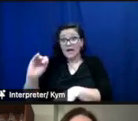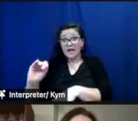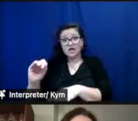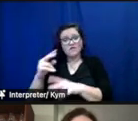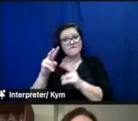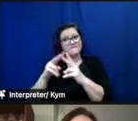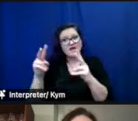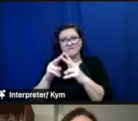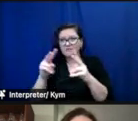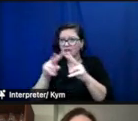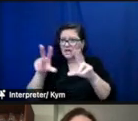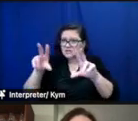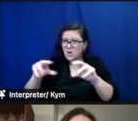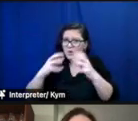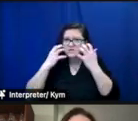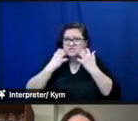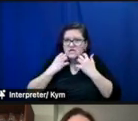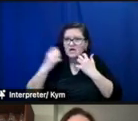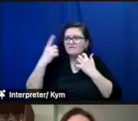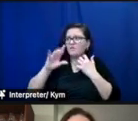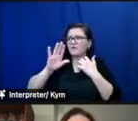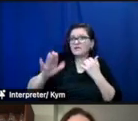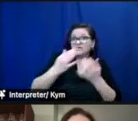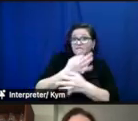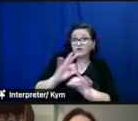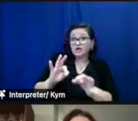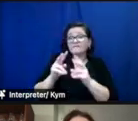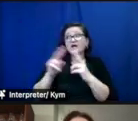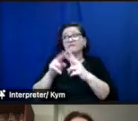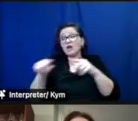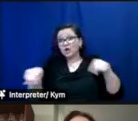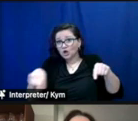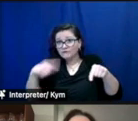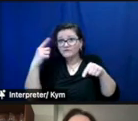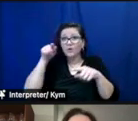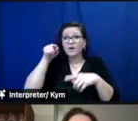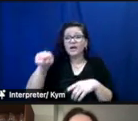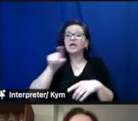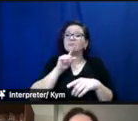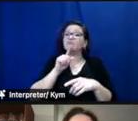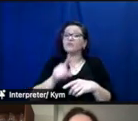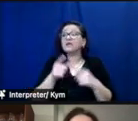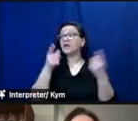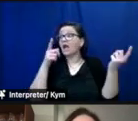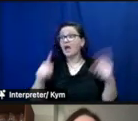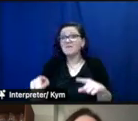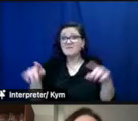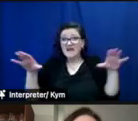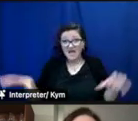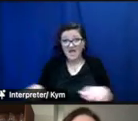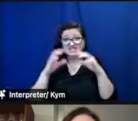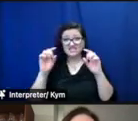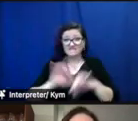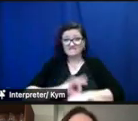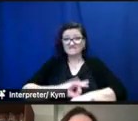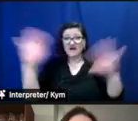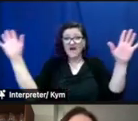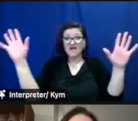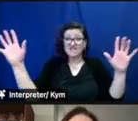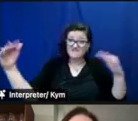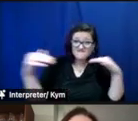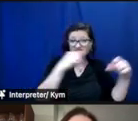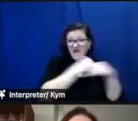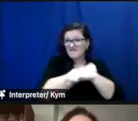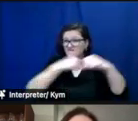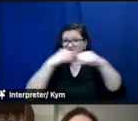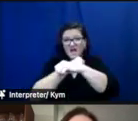freedom. They were very nervous for him. And there was actually acts of violence that broke out as they tried to protect him from the slave